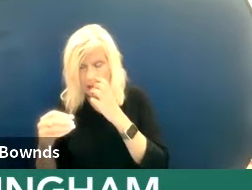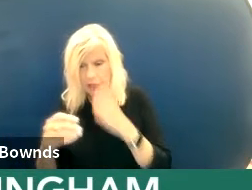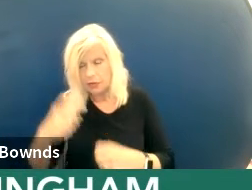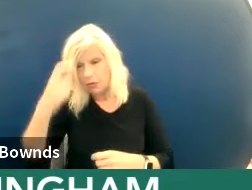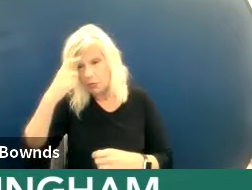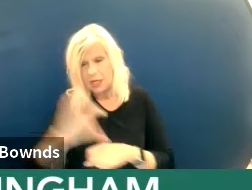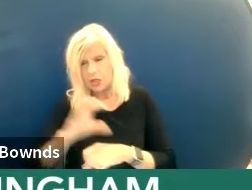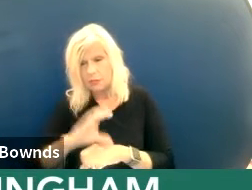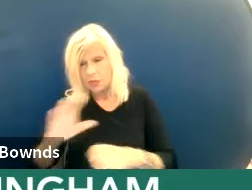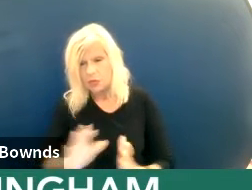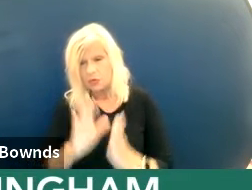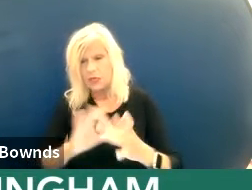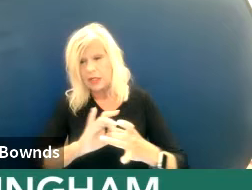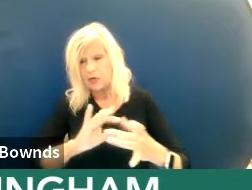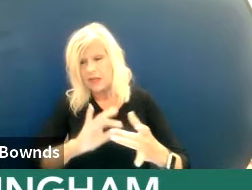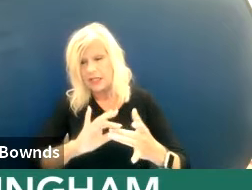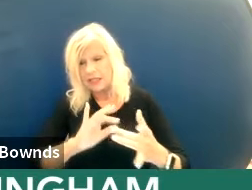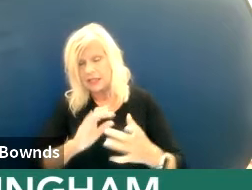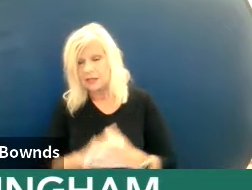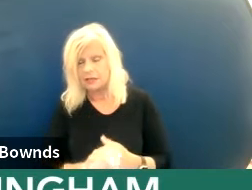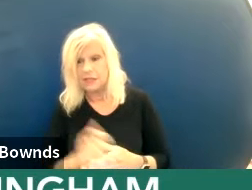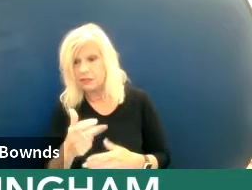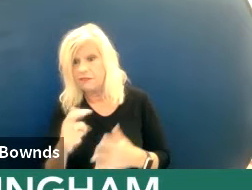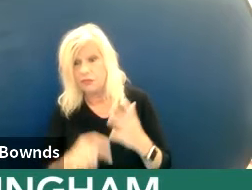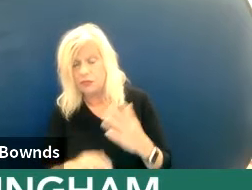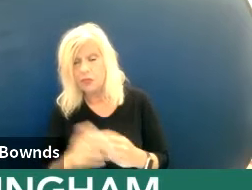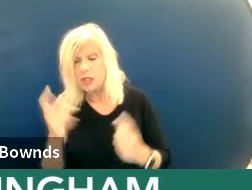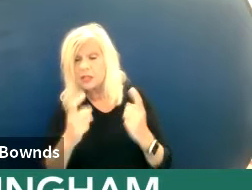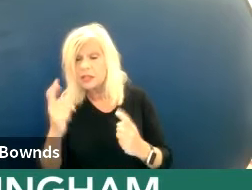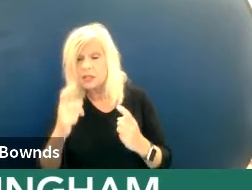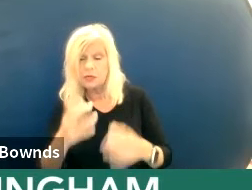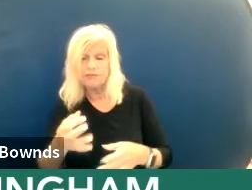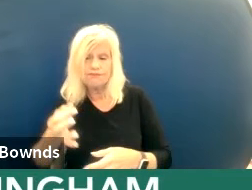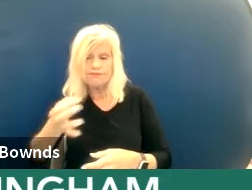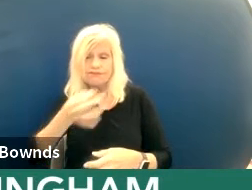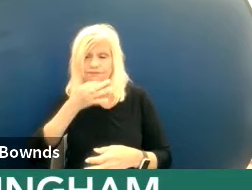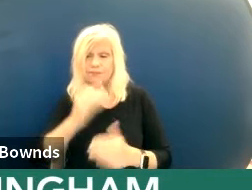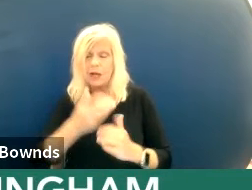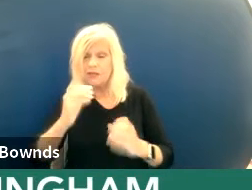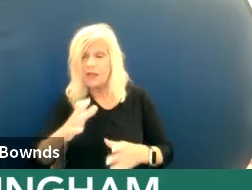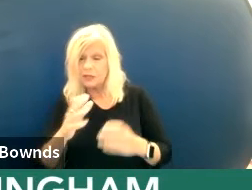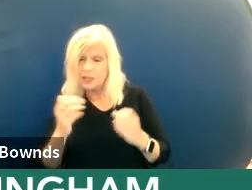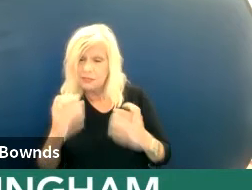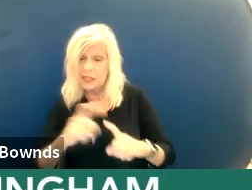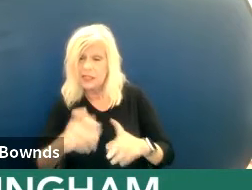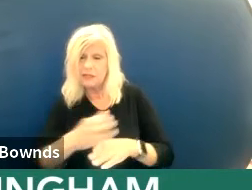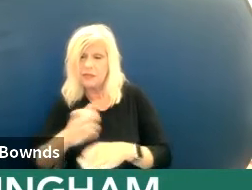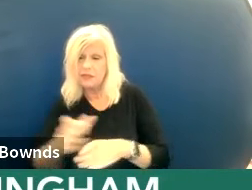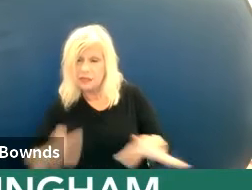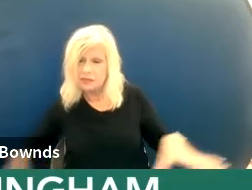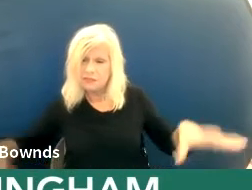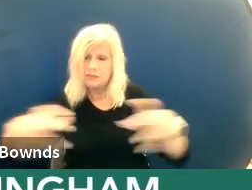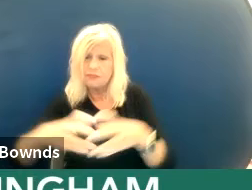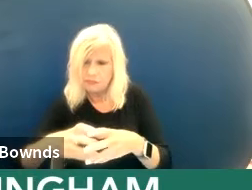brain-computer interfaces. Again, just to name a few. When you consider the expertise of our faculty across so many fields at UAB that